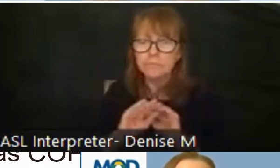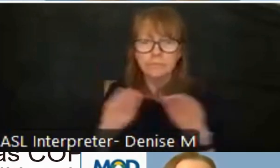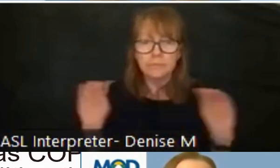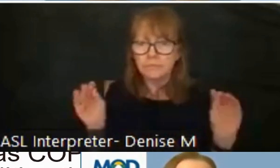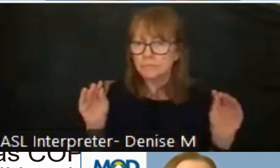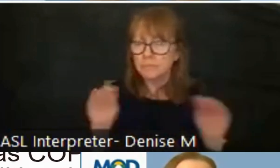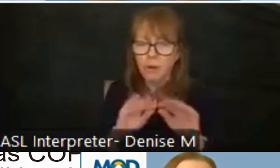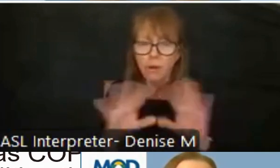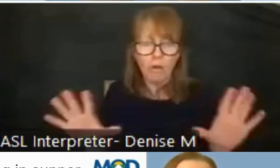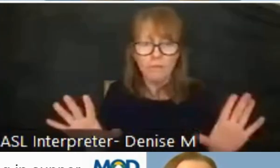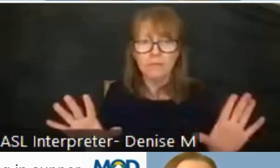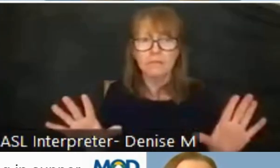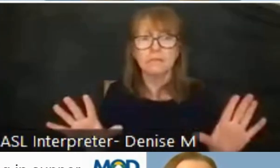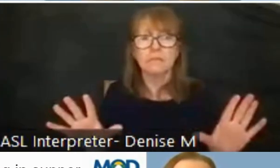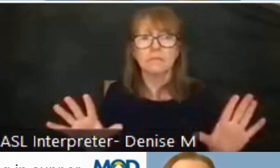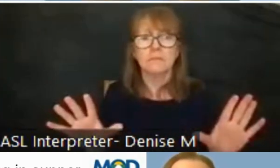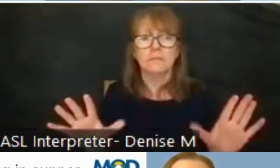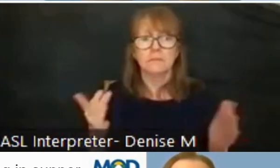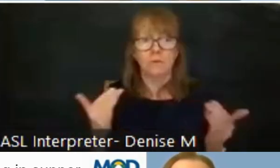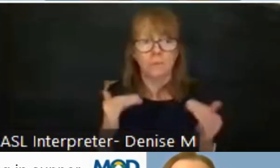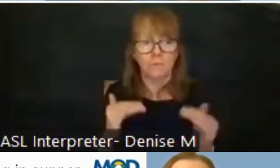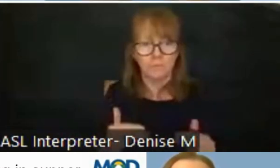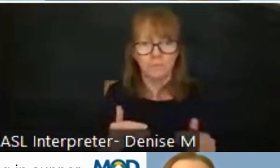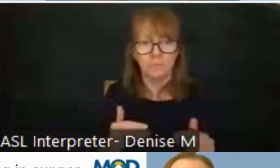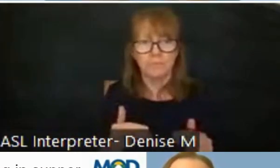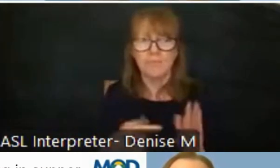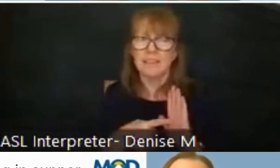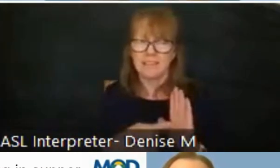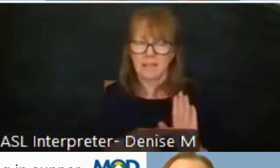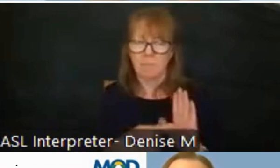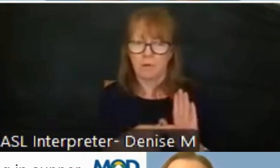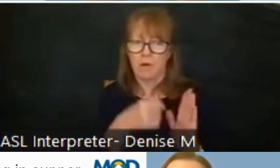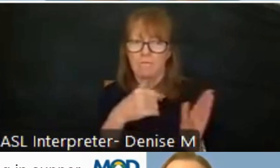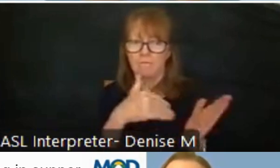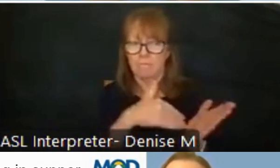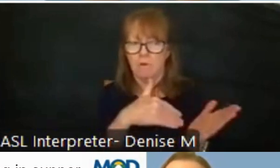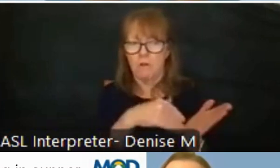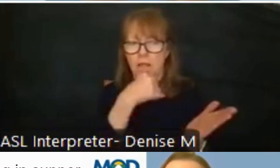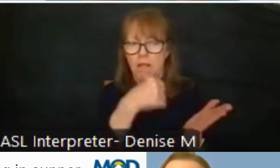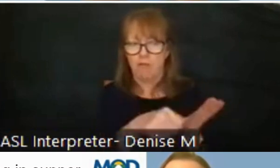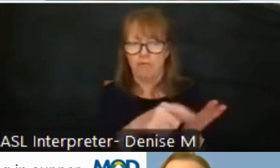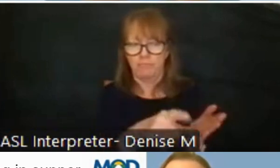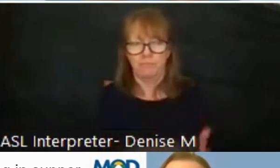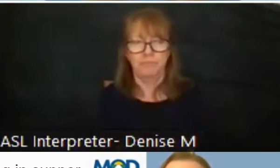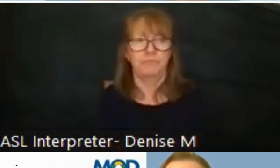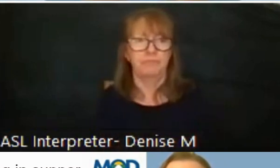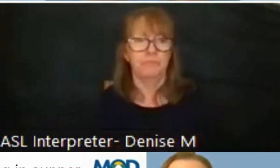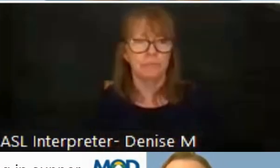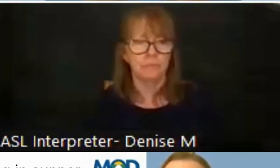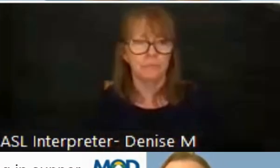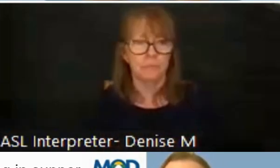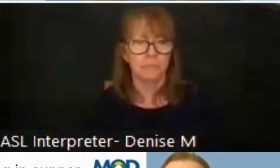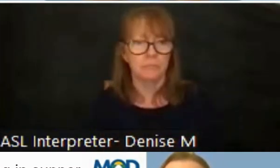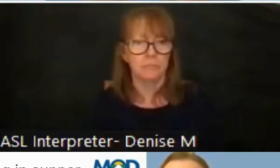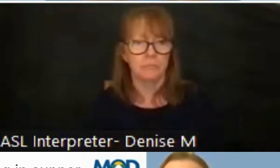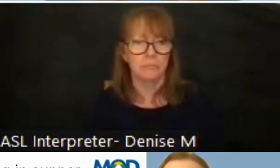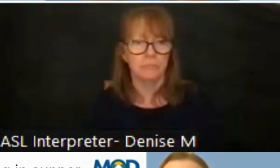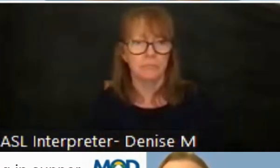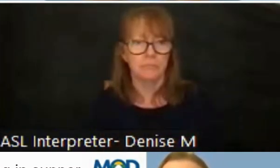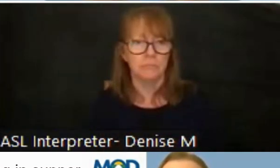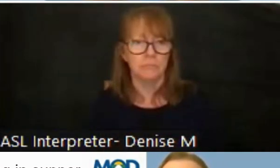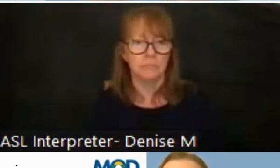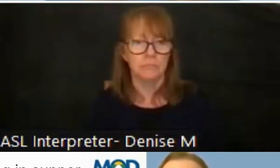we'll look at an example of what her medical provider letter might look like. It'll probably look like something like